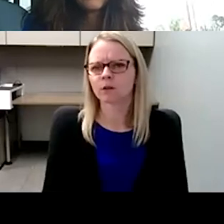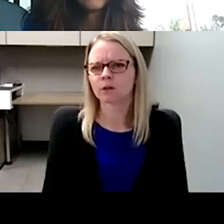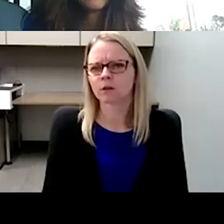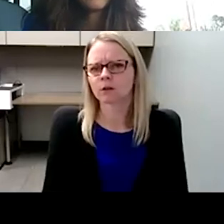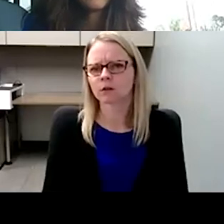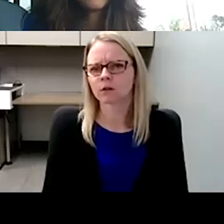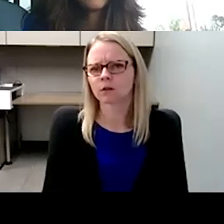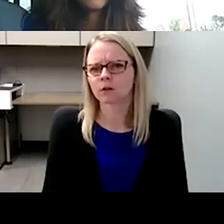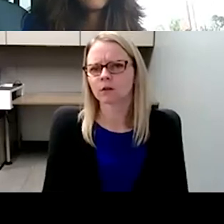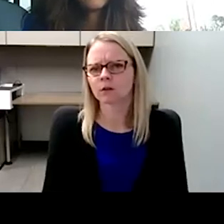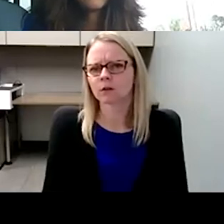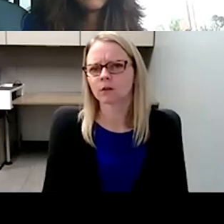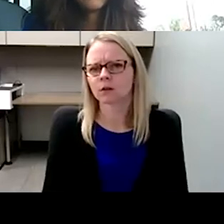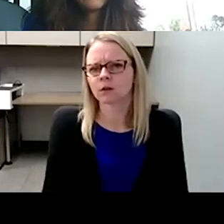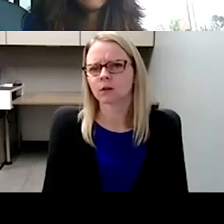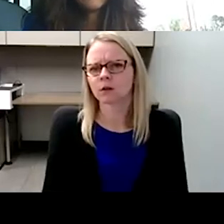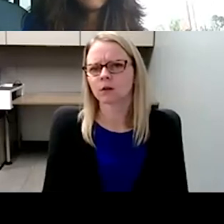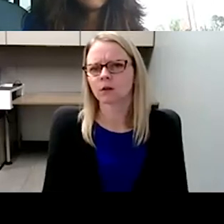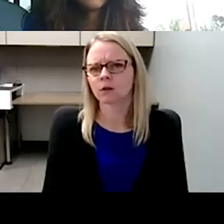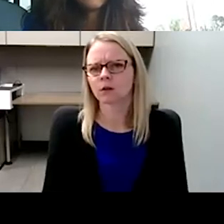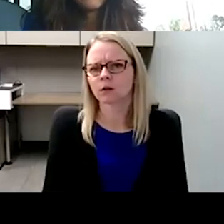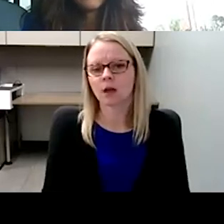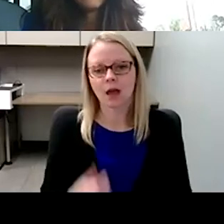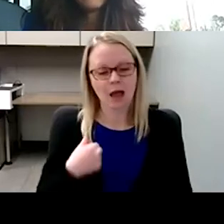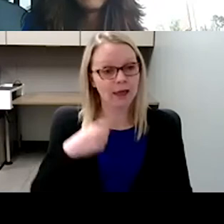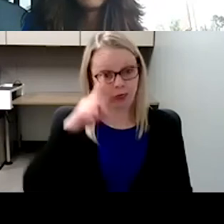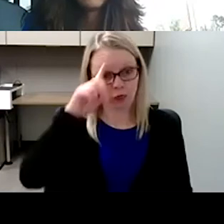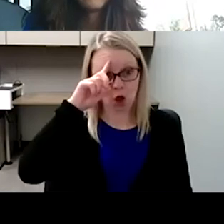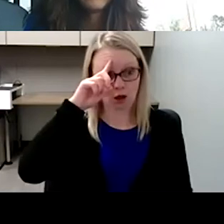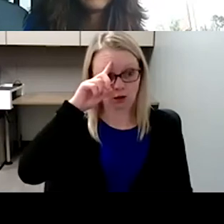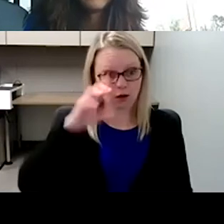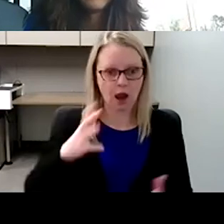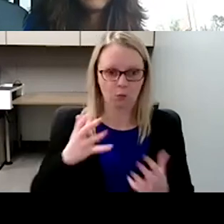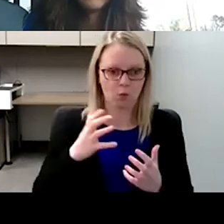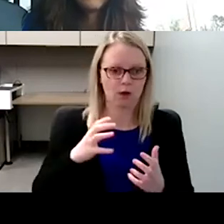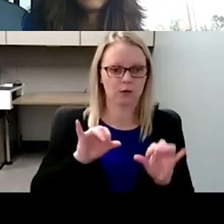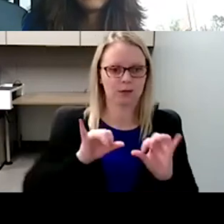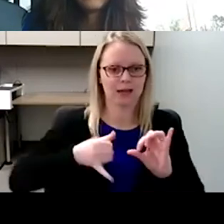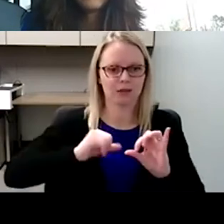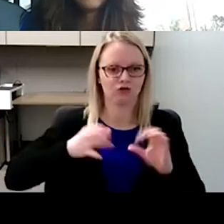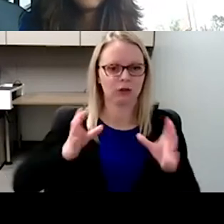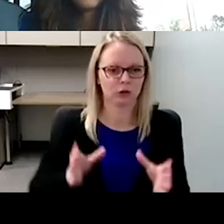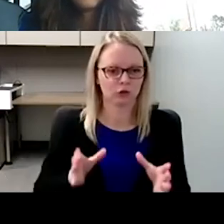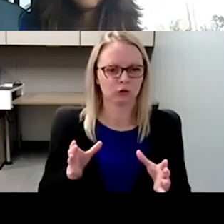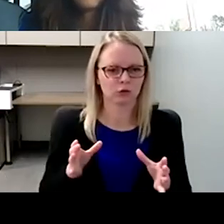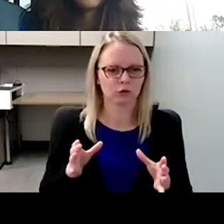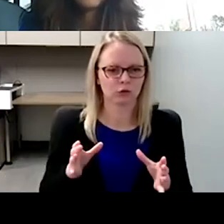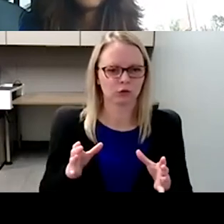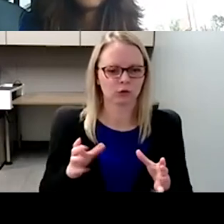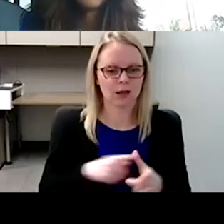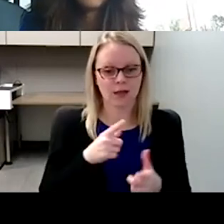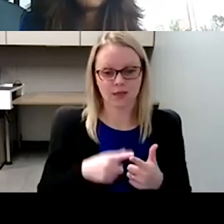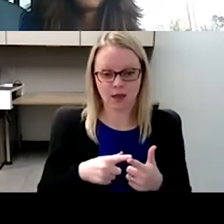And so I actually started out wanting to be an engineer. And then also I thought about going to law